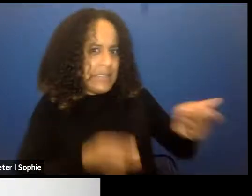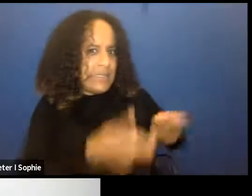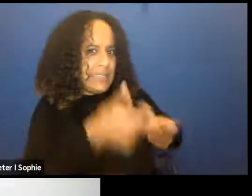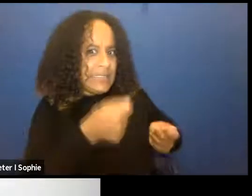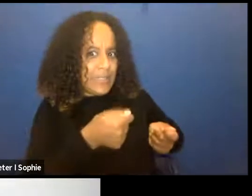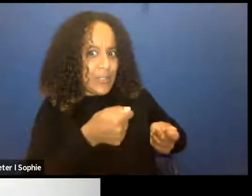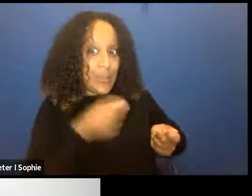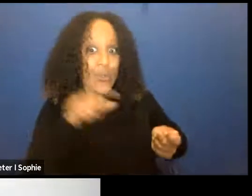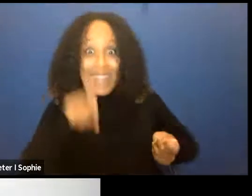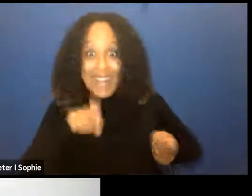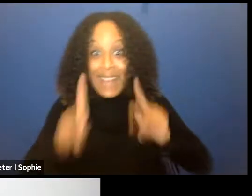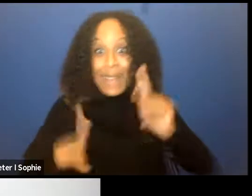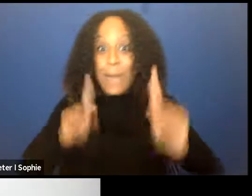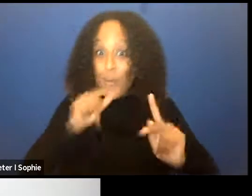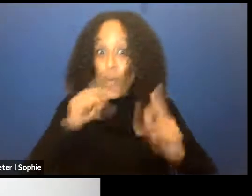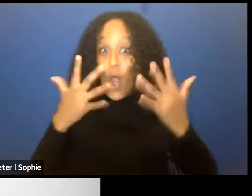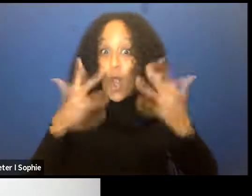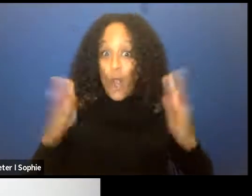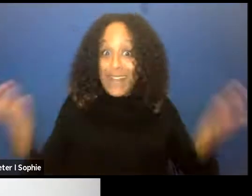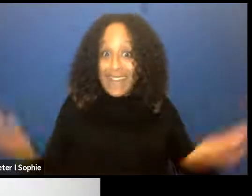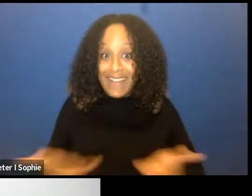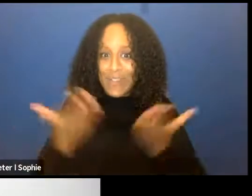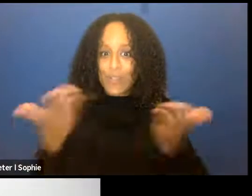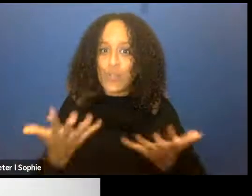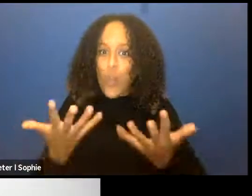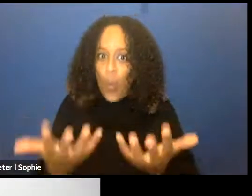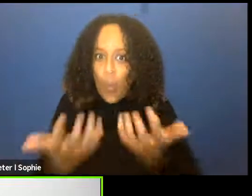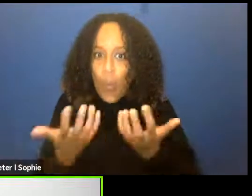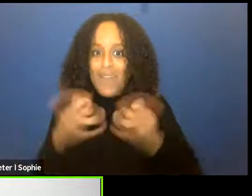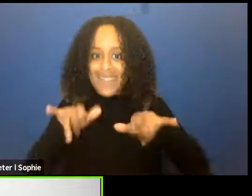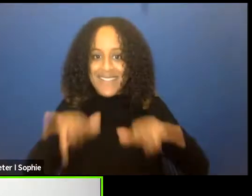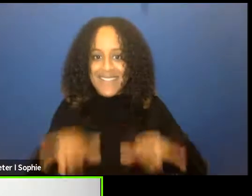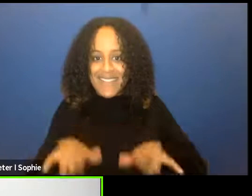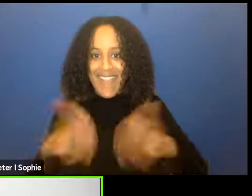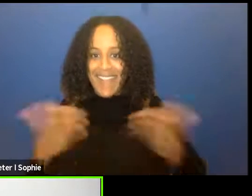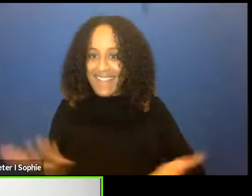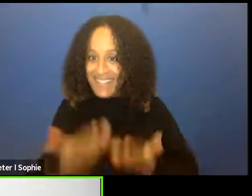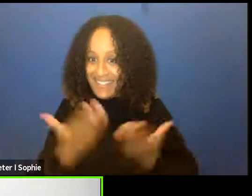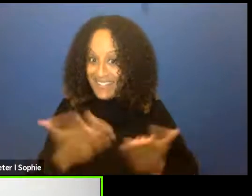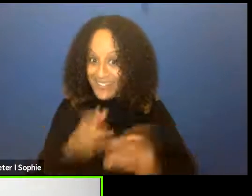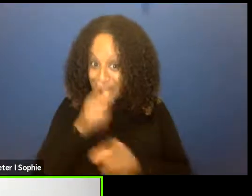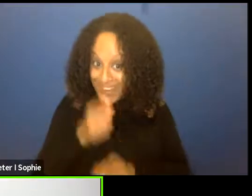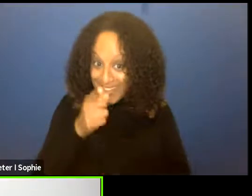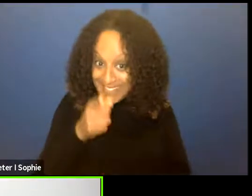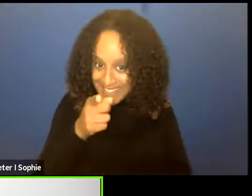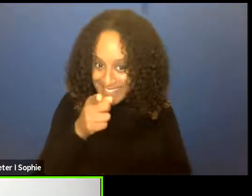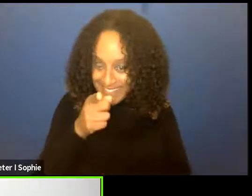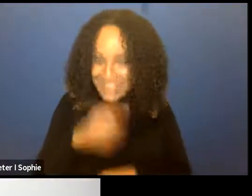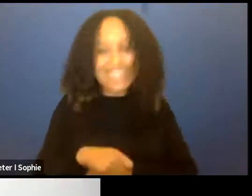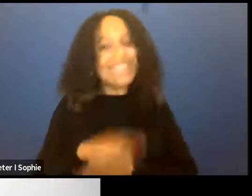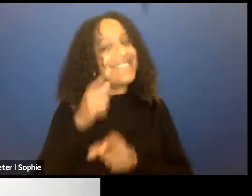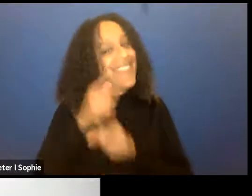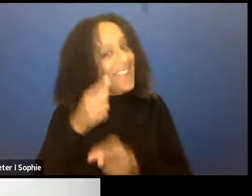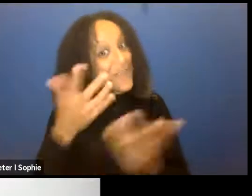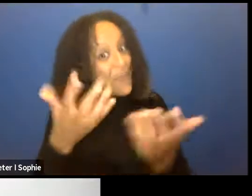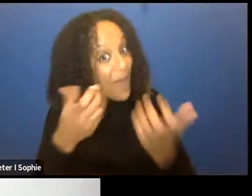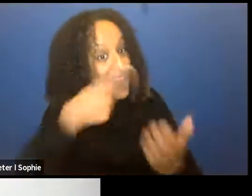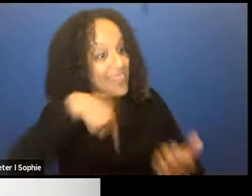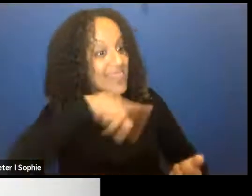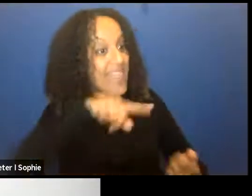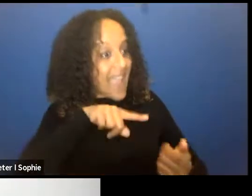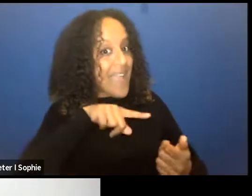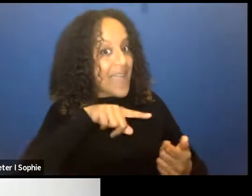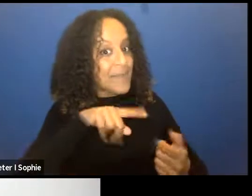the people who are already here to want to stay here. Right. Right? Like you want them to be